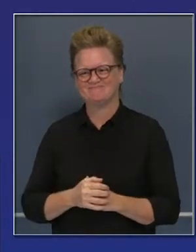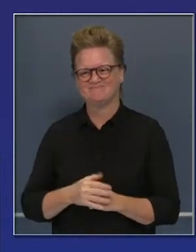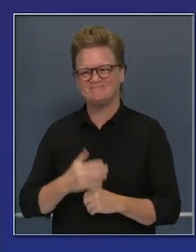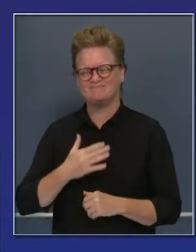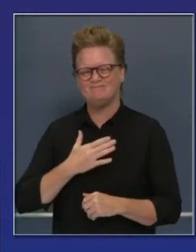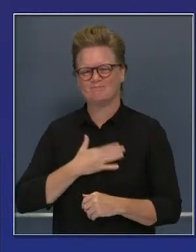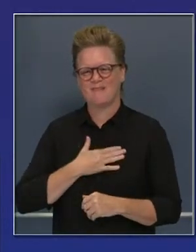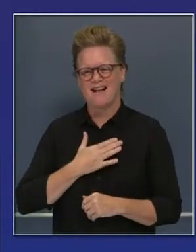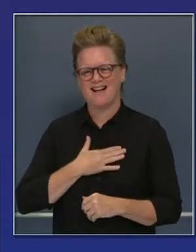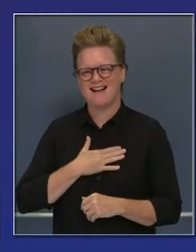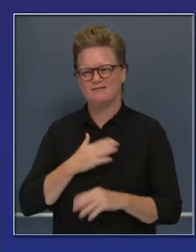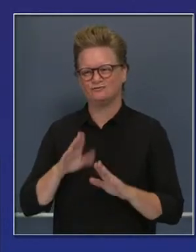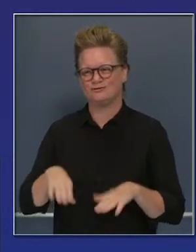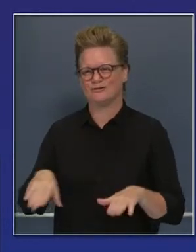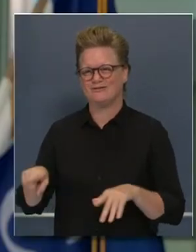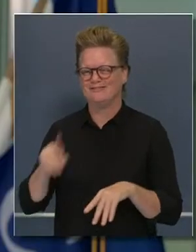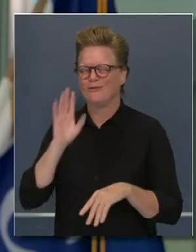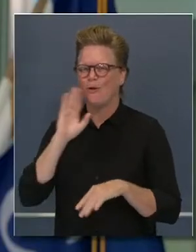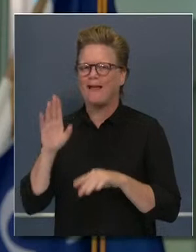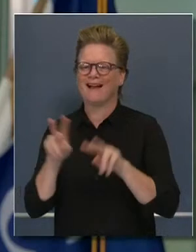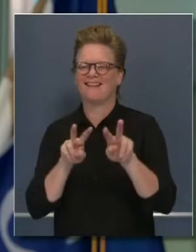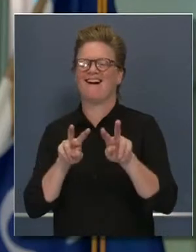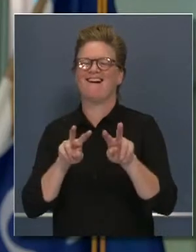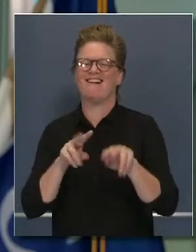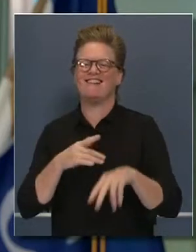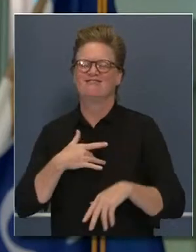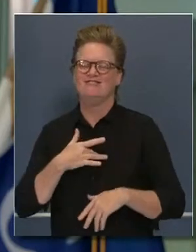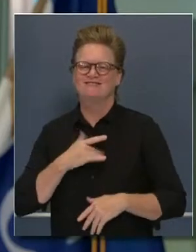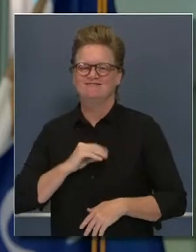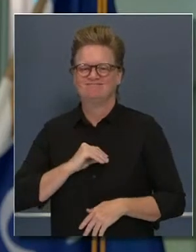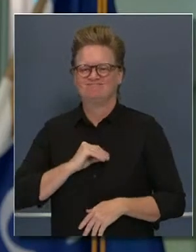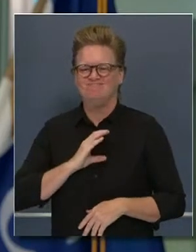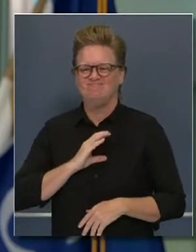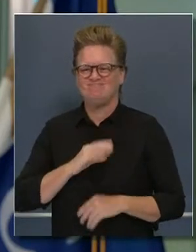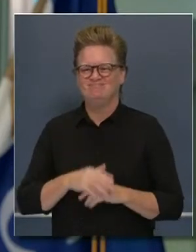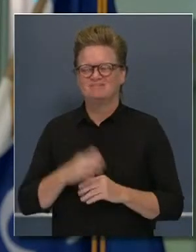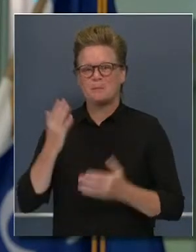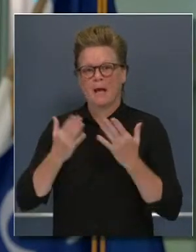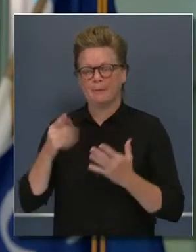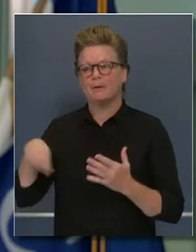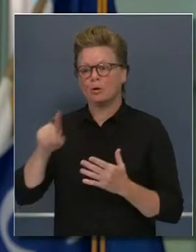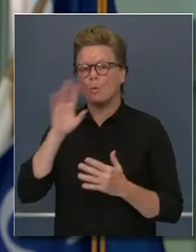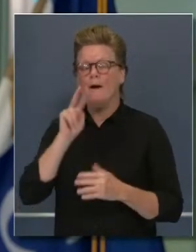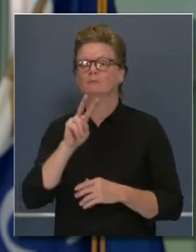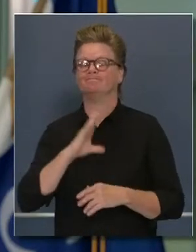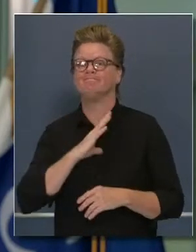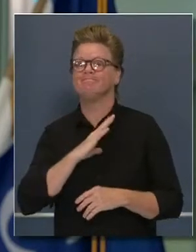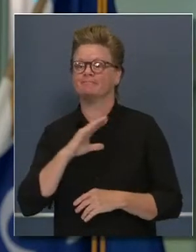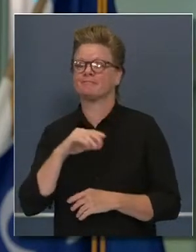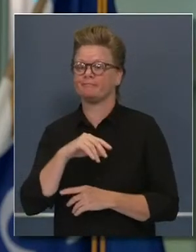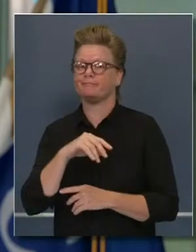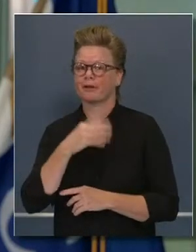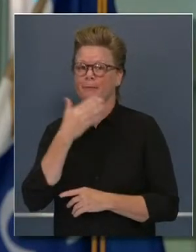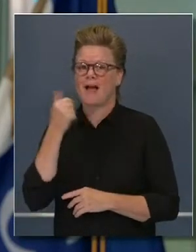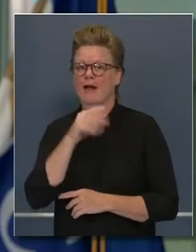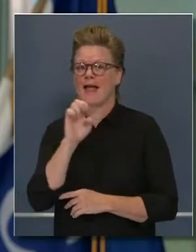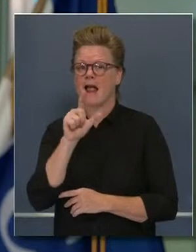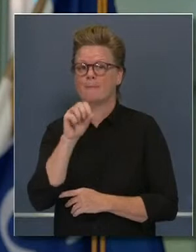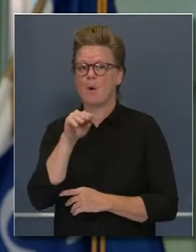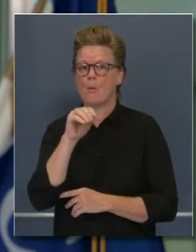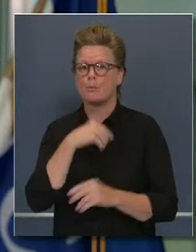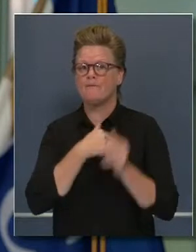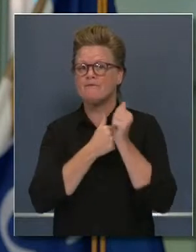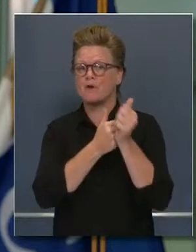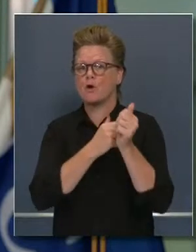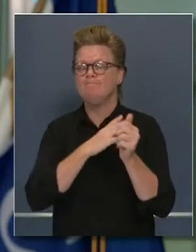heart as they will maybe pay attention to Elmo more than they will many of the adults and